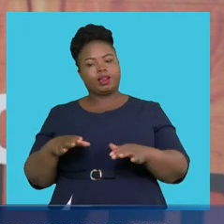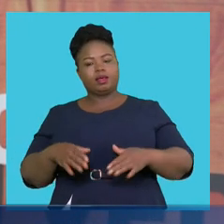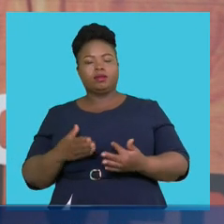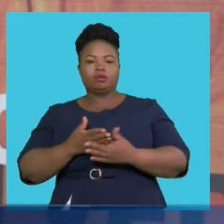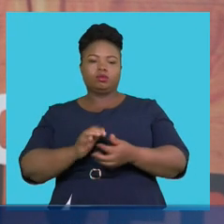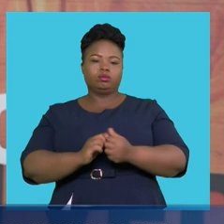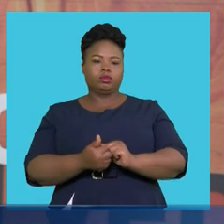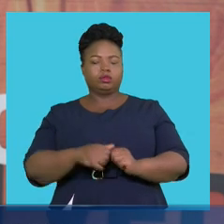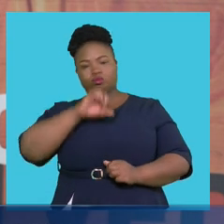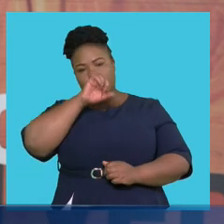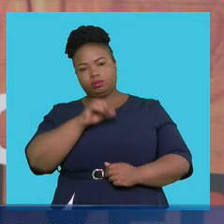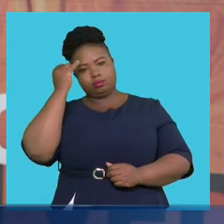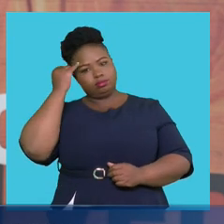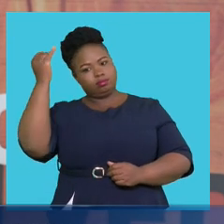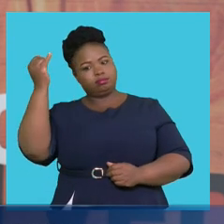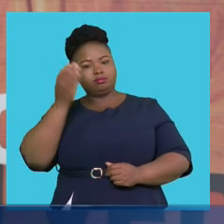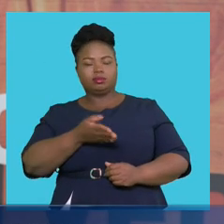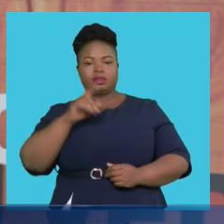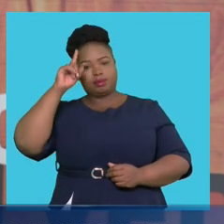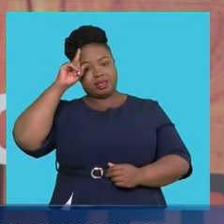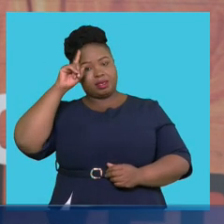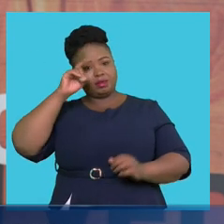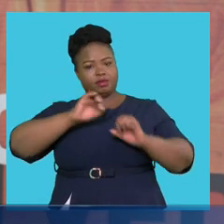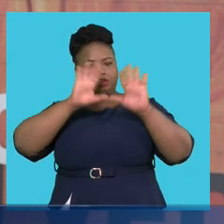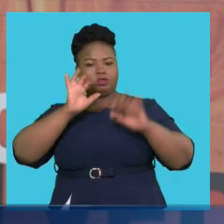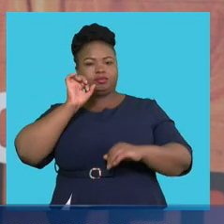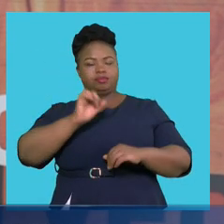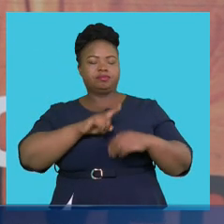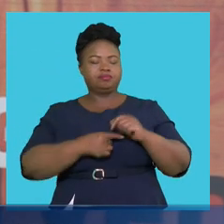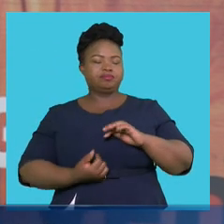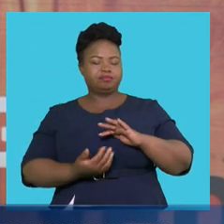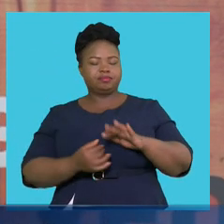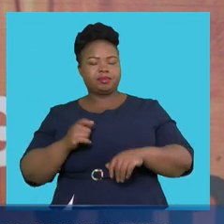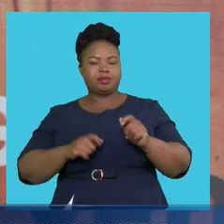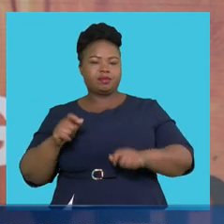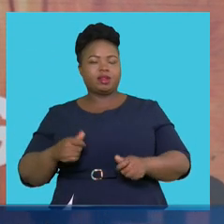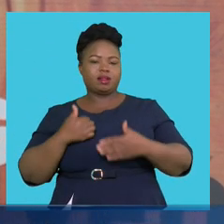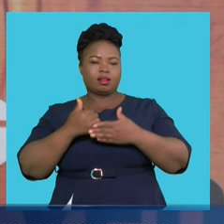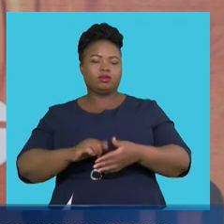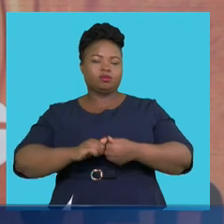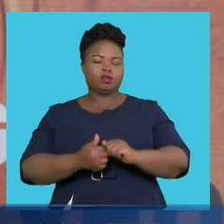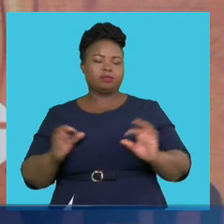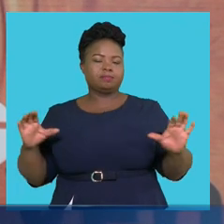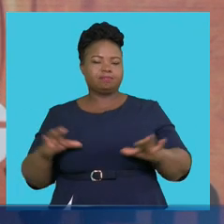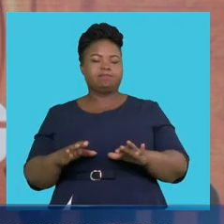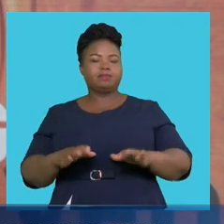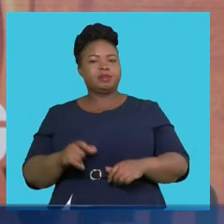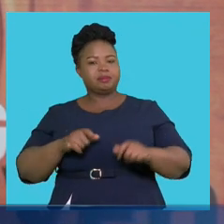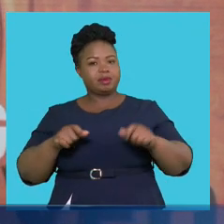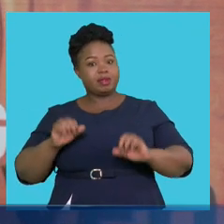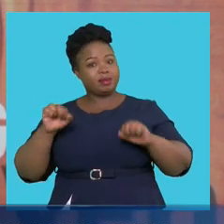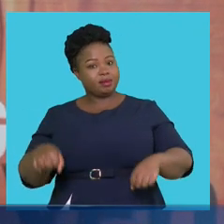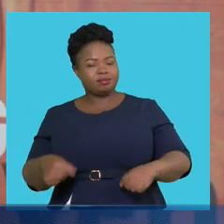love the idea of what Madiba's vision was in terms of inspiring people and how sport brings people together, and we see this